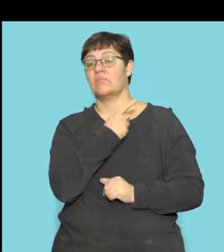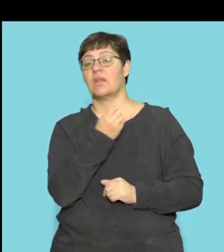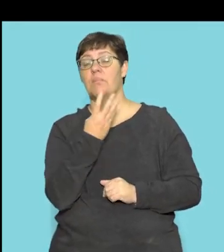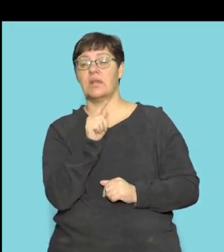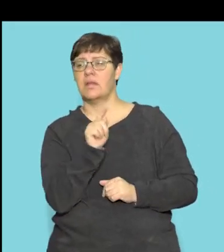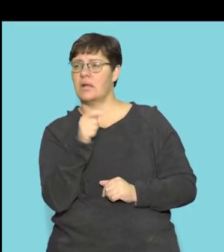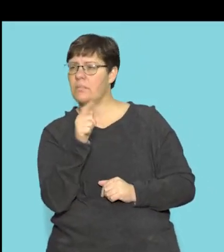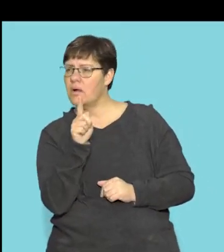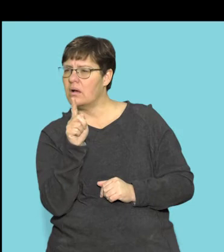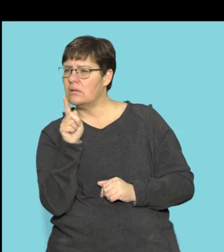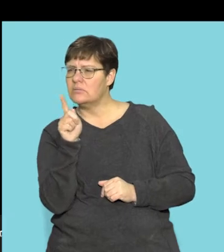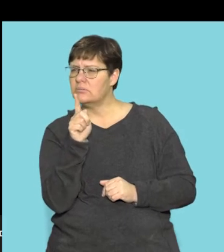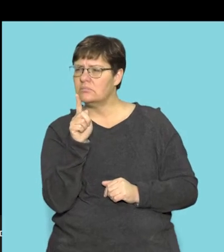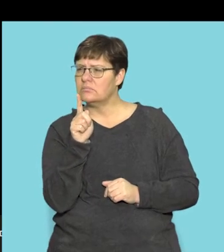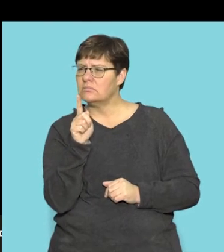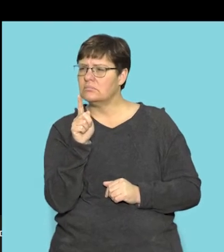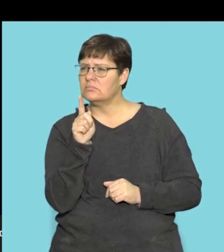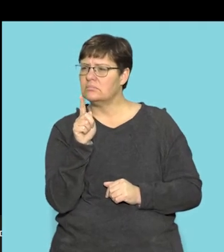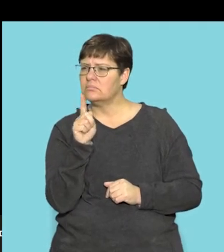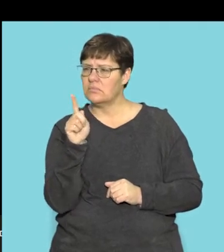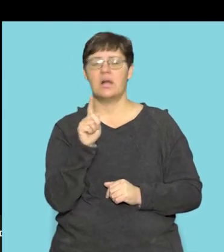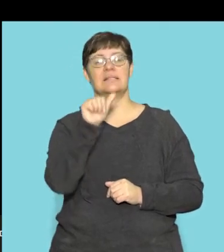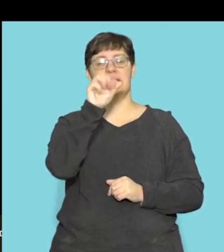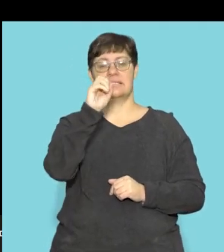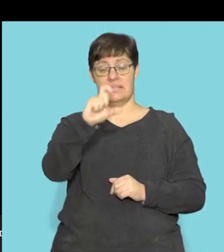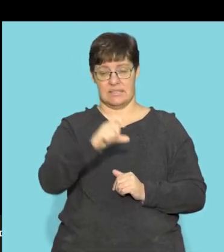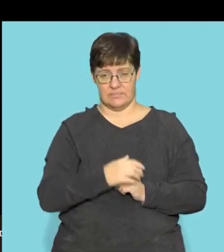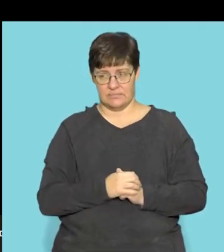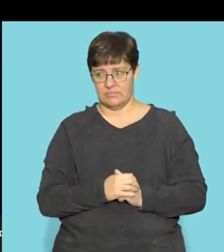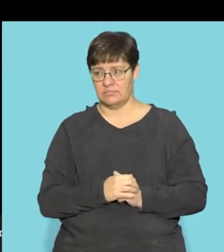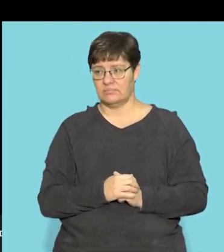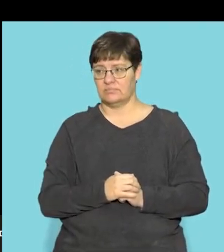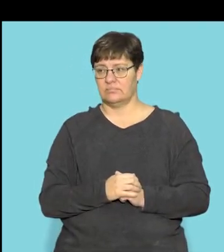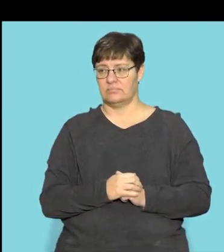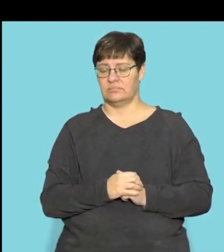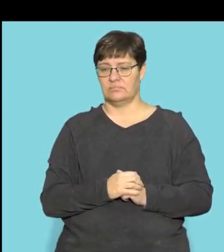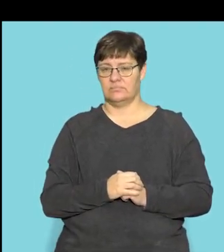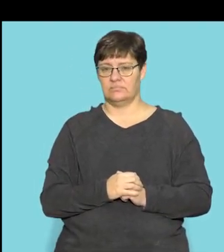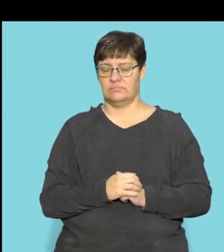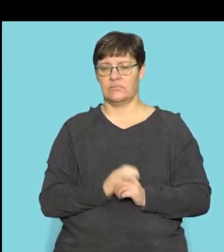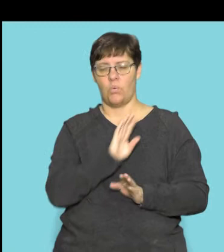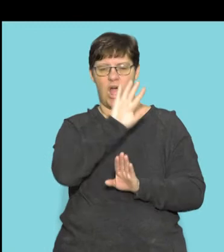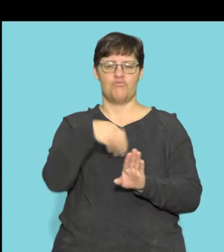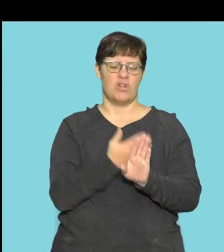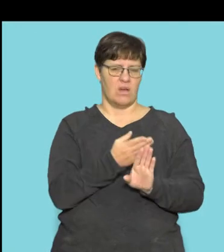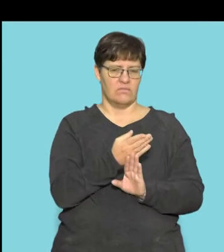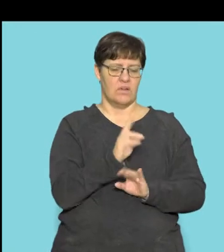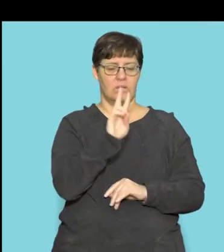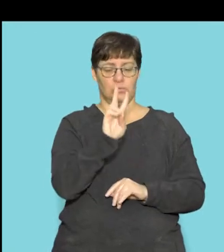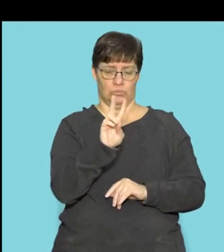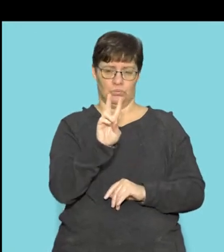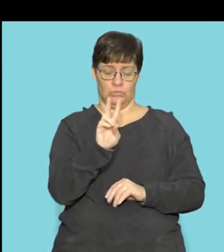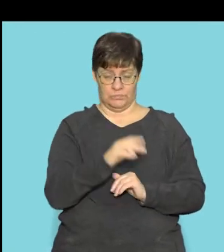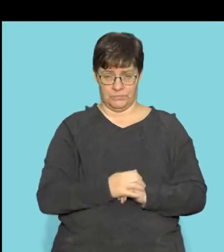52,105, and let's quickly just look at the cents, 60 cents. This will be 60 cents because you need to round